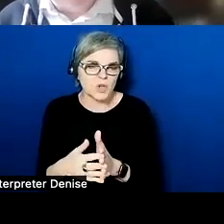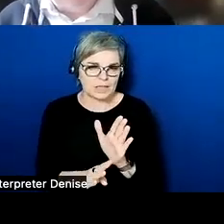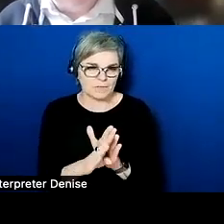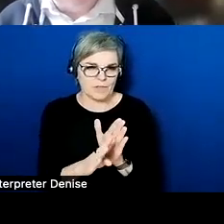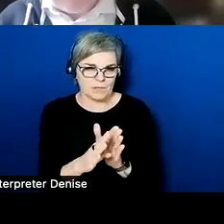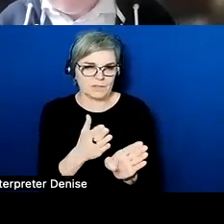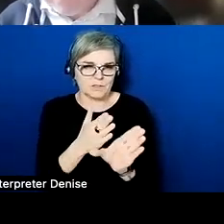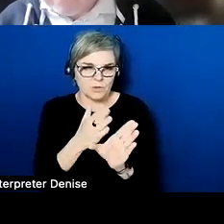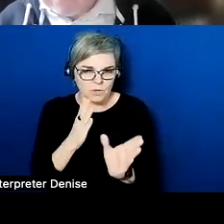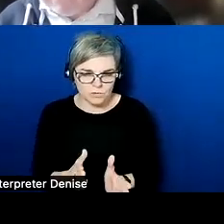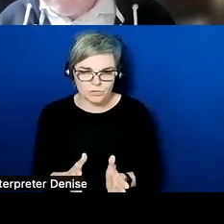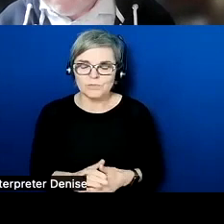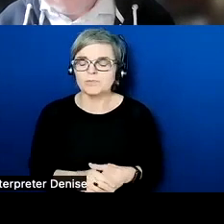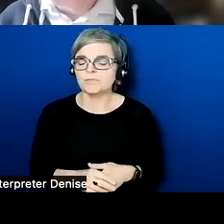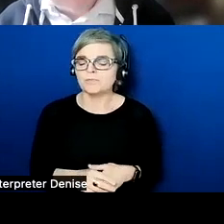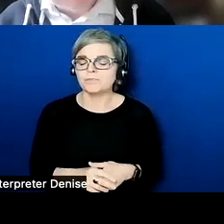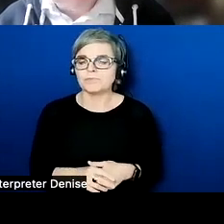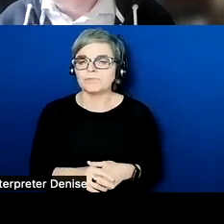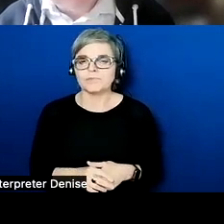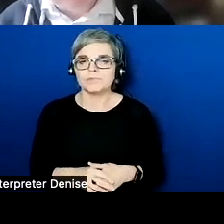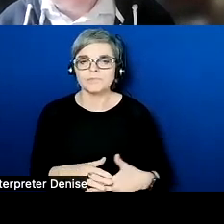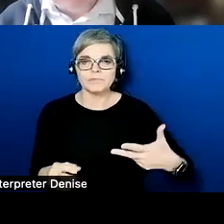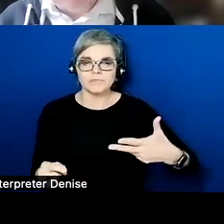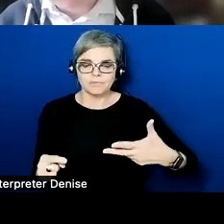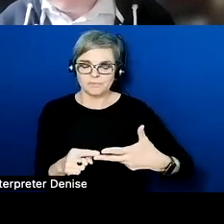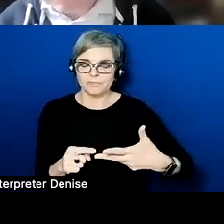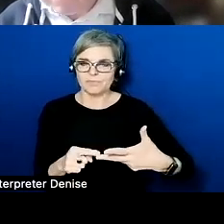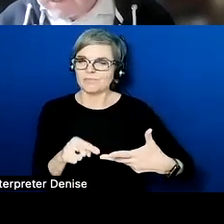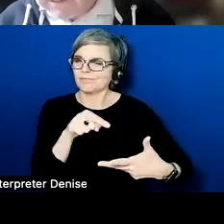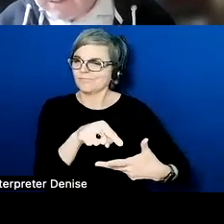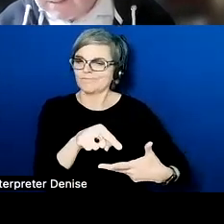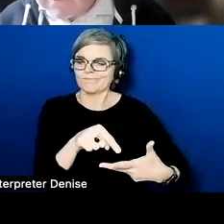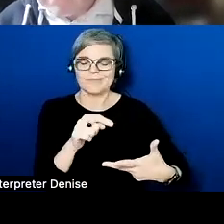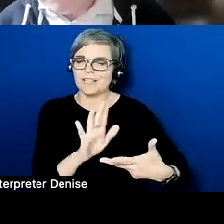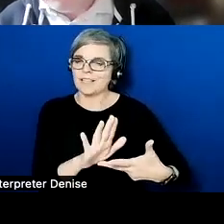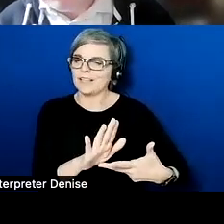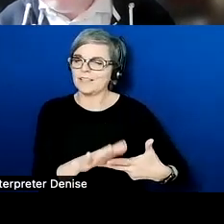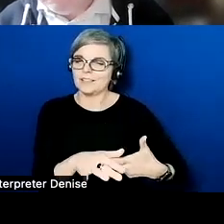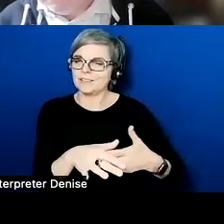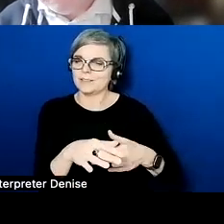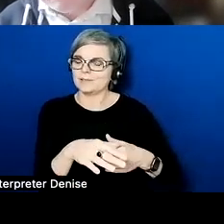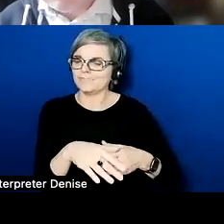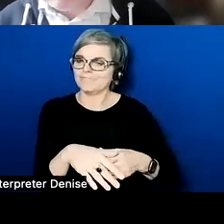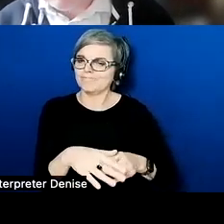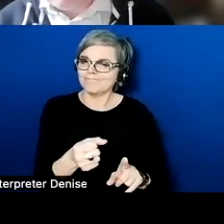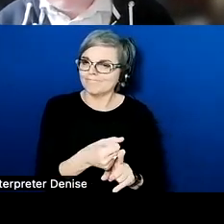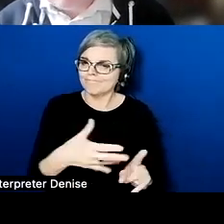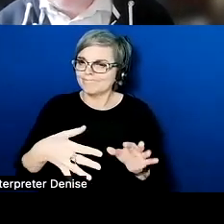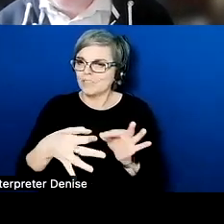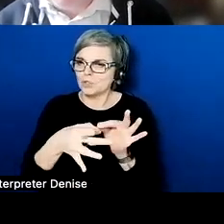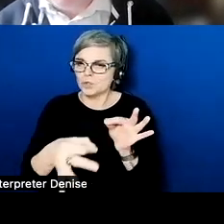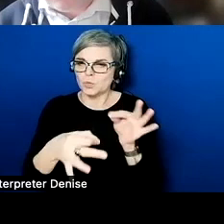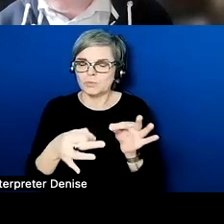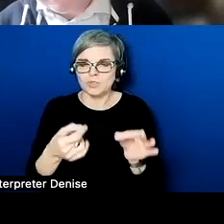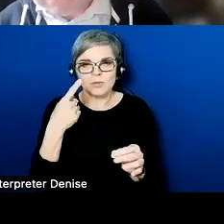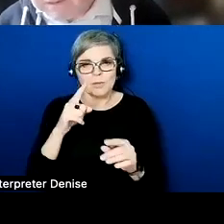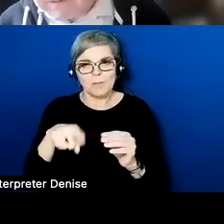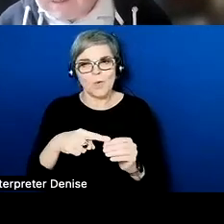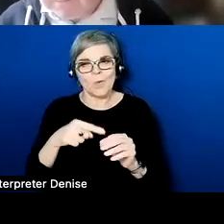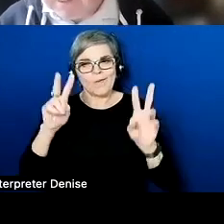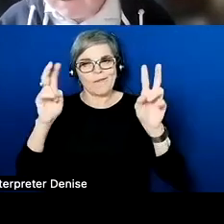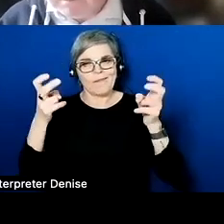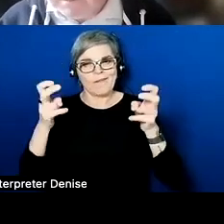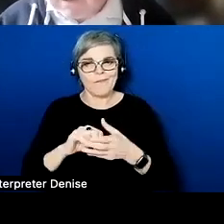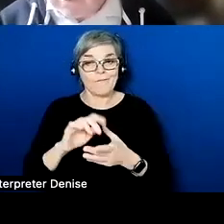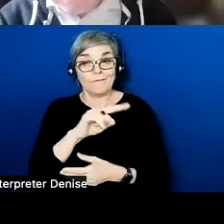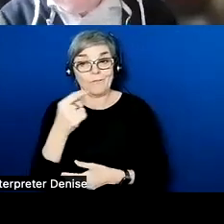description of being a first-class teacher, which is to lead by following, and that was one of the comments